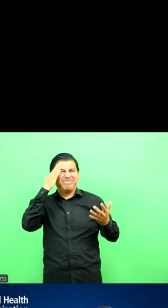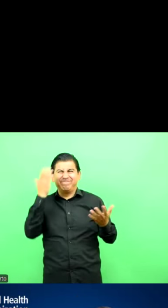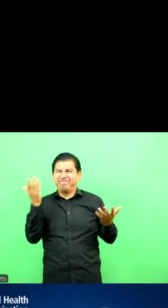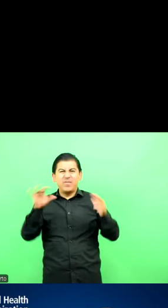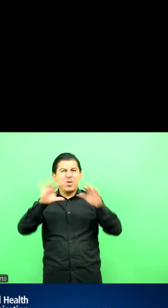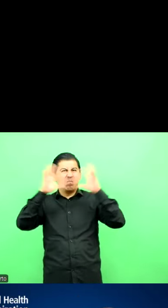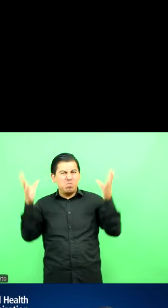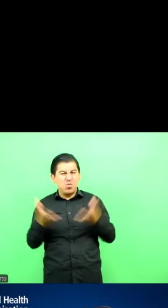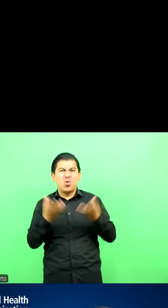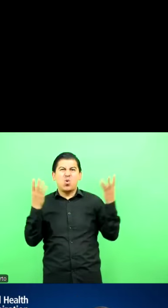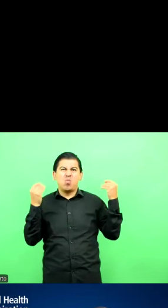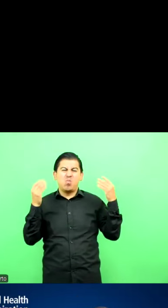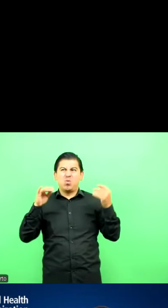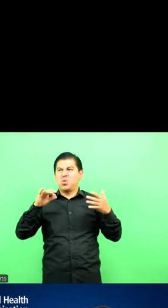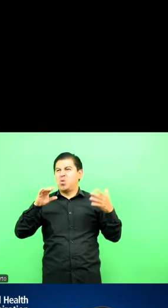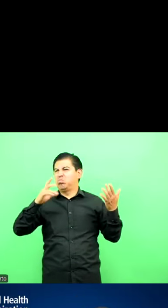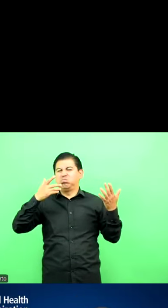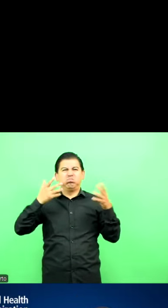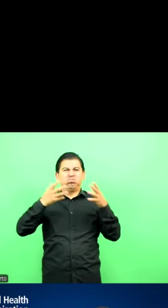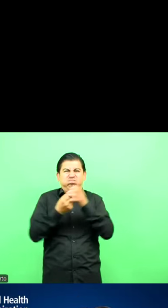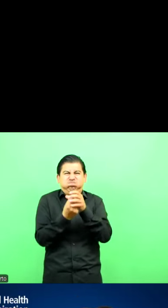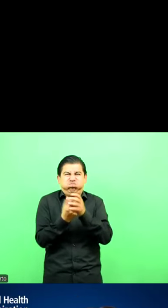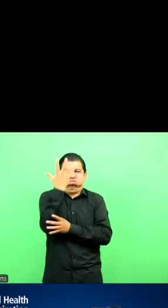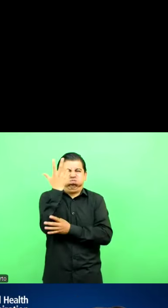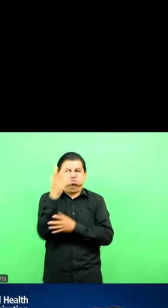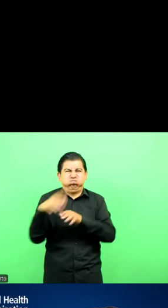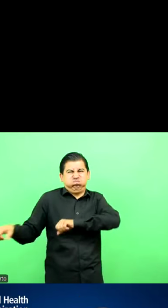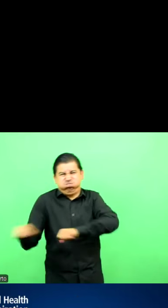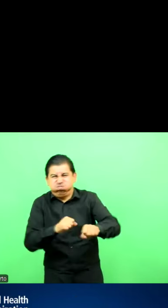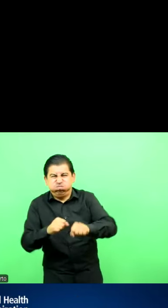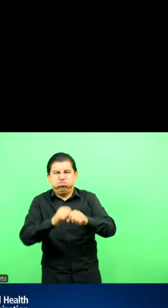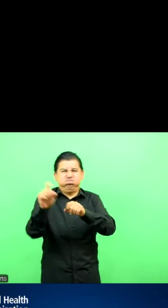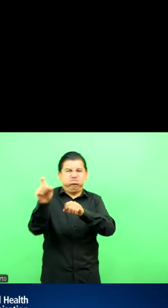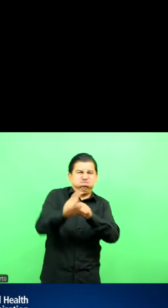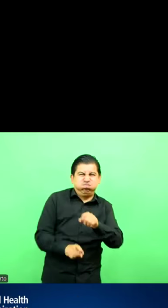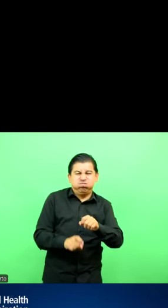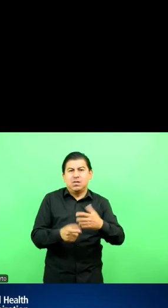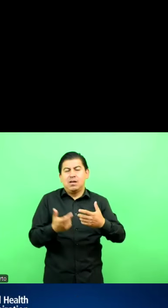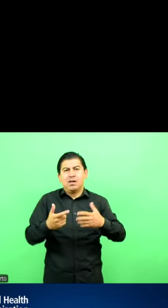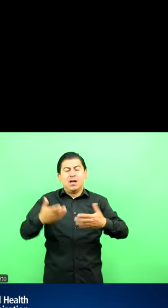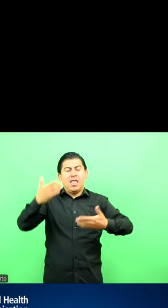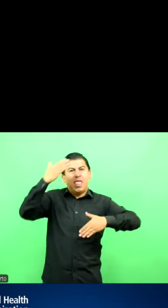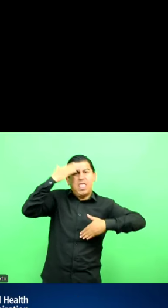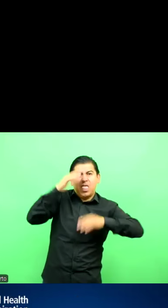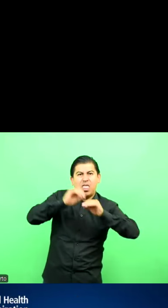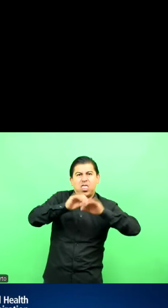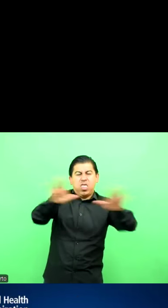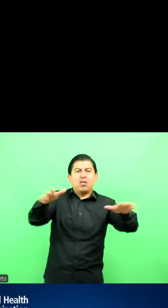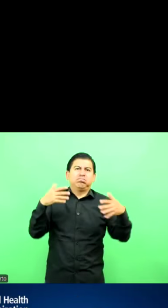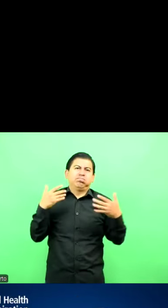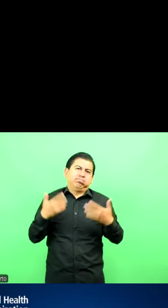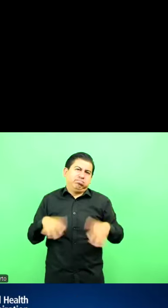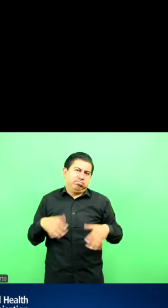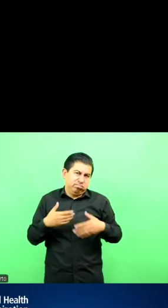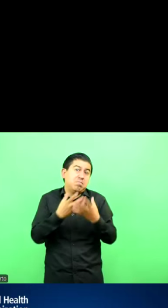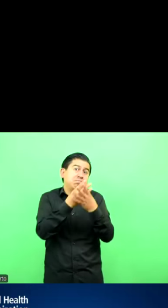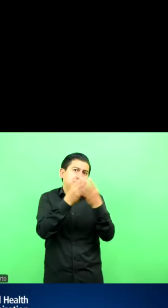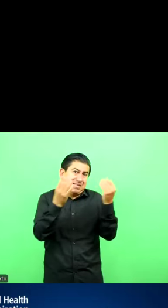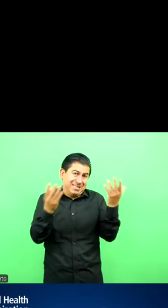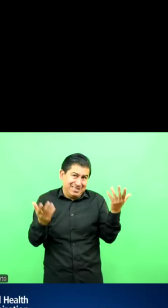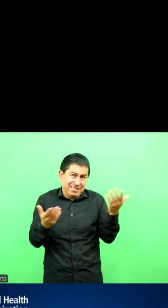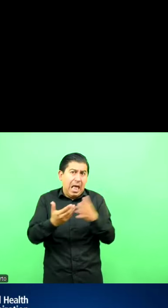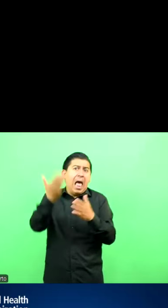to prioritize the safety and well-being of older adults. They are one of the core component of the community